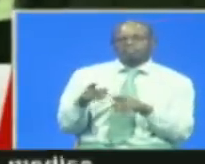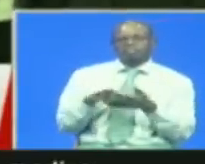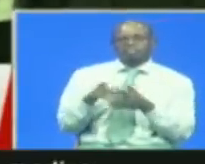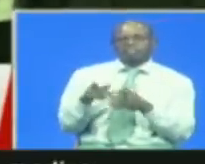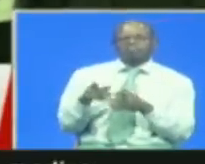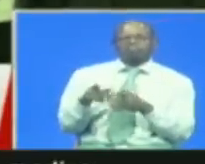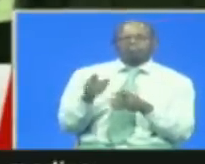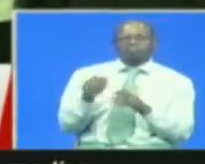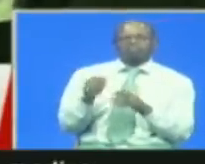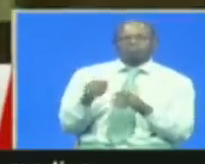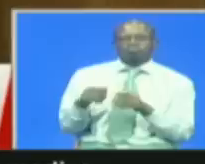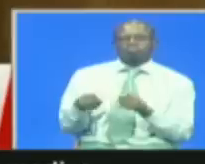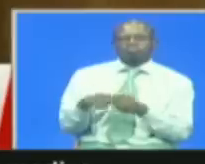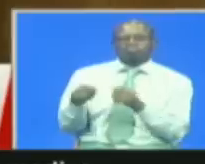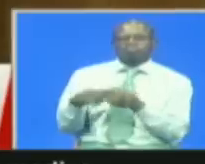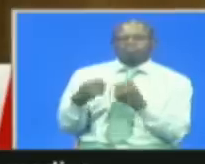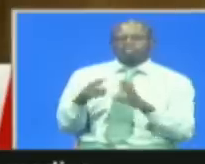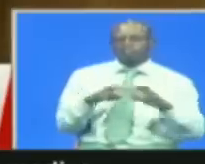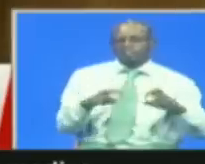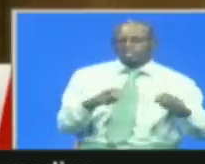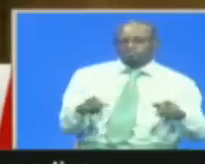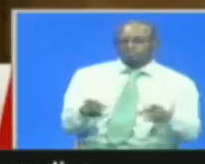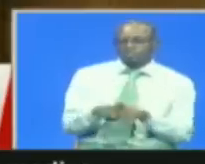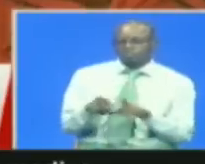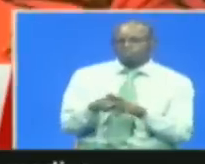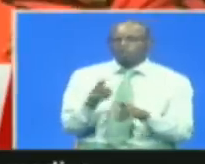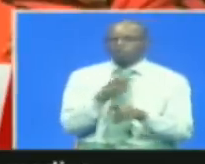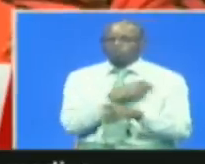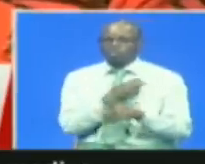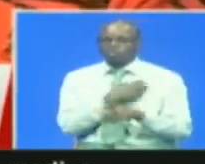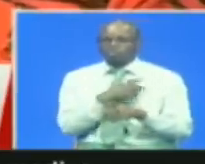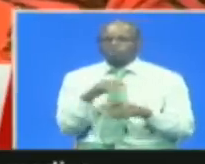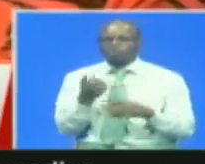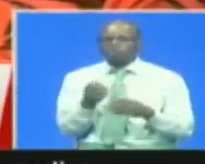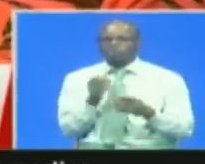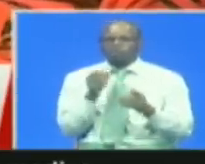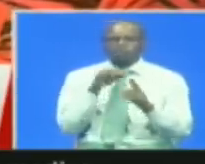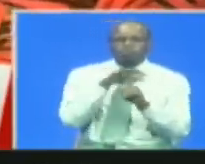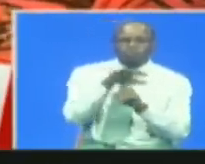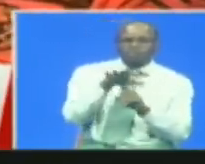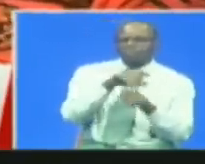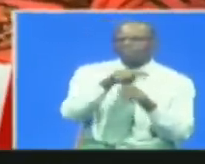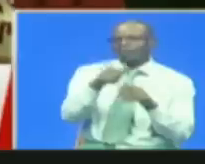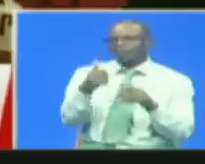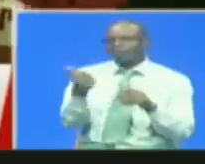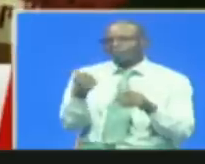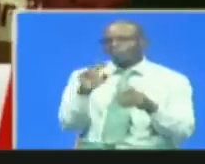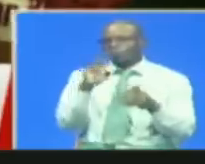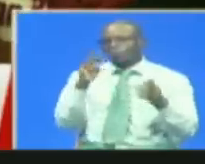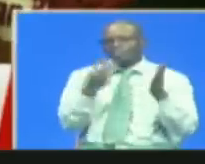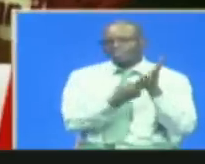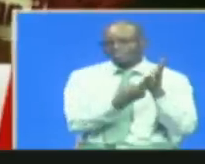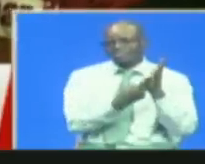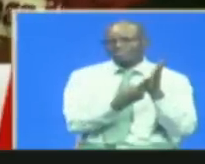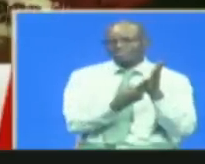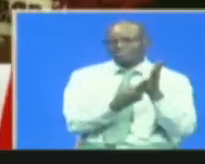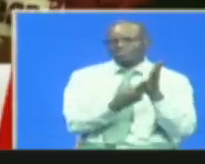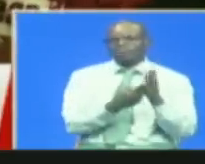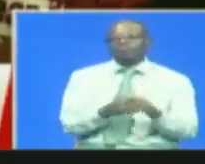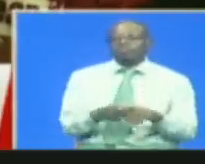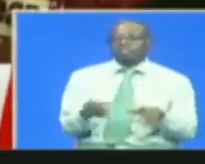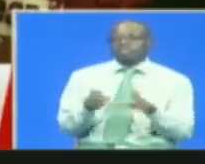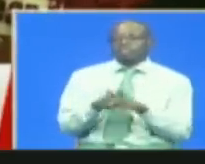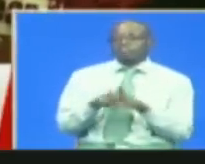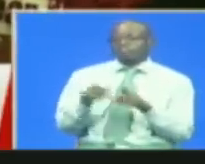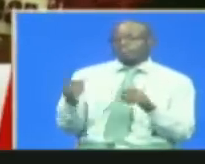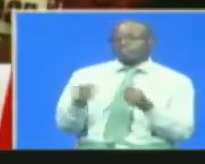with ongoing investigations, including contacting or influencing potential witnesses. The